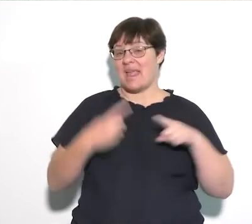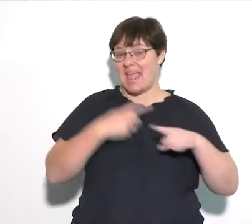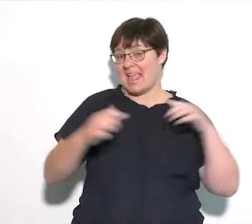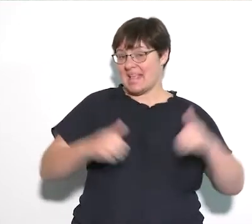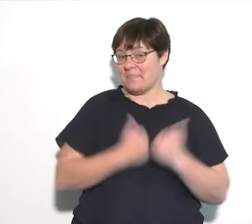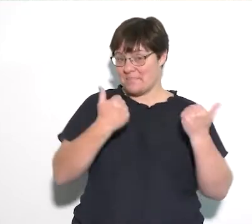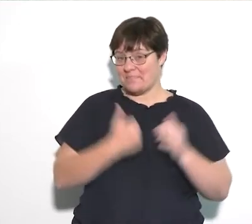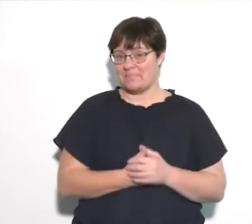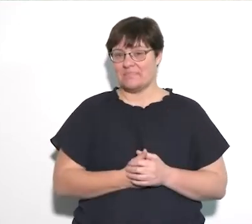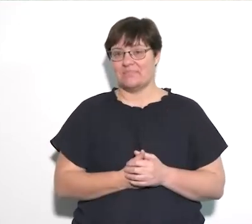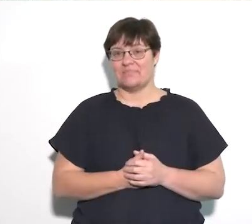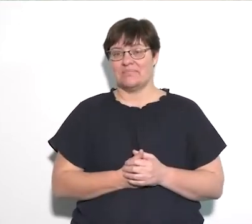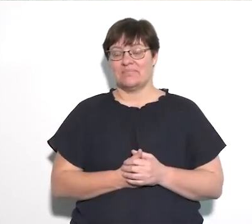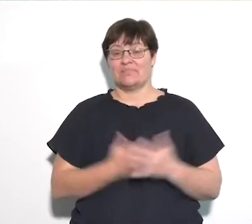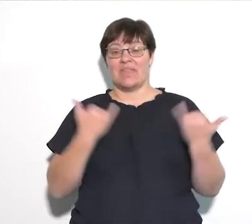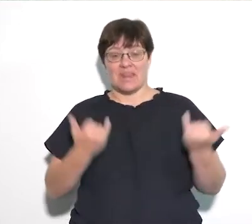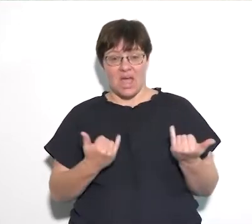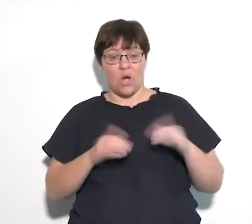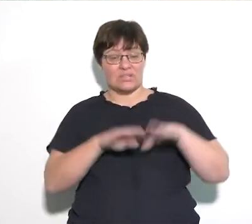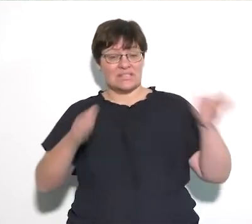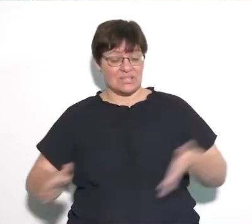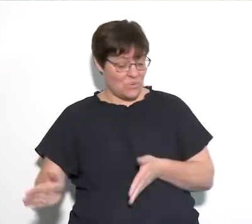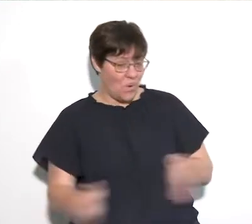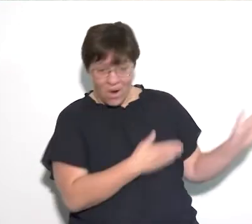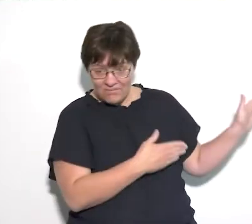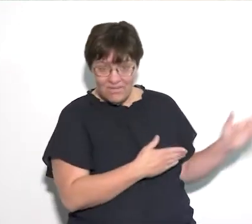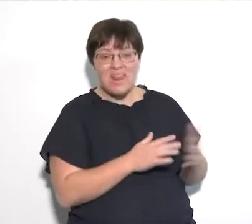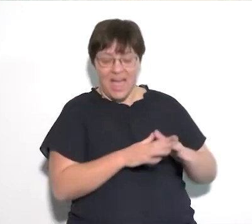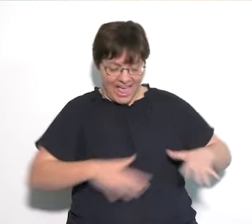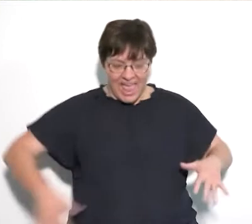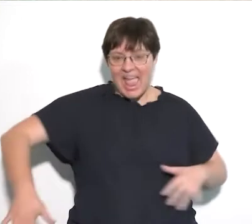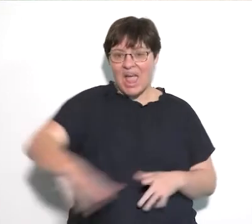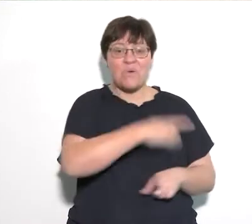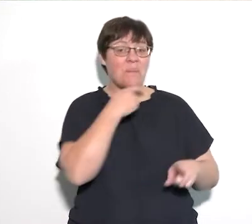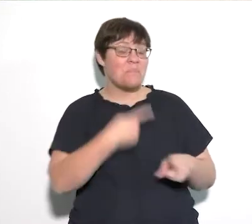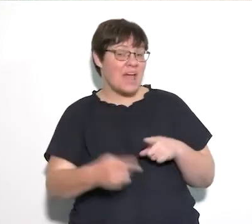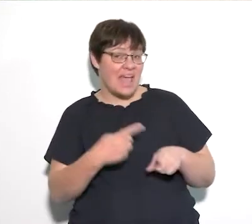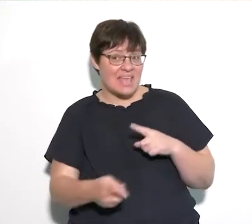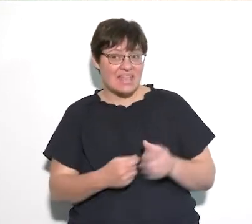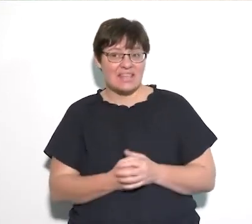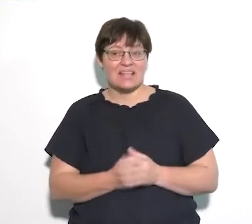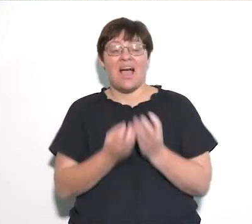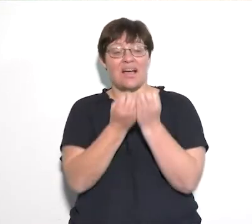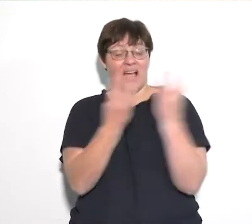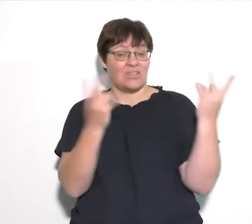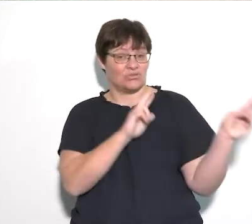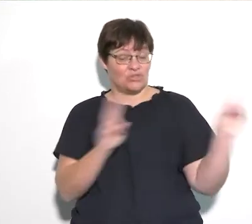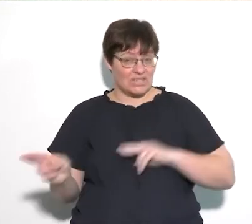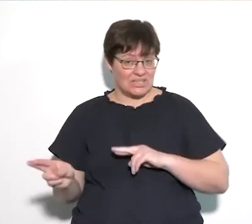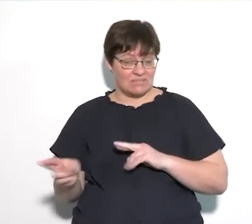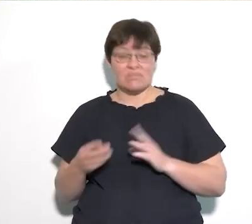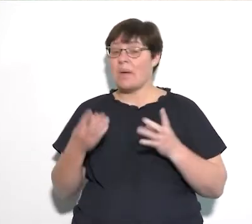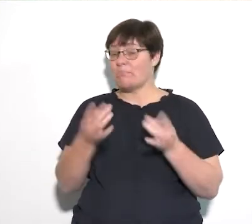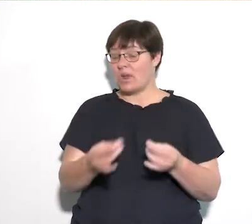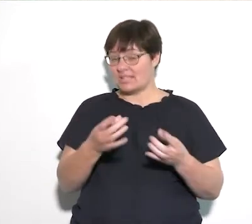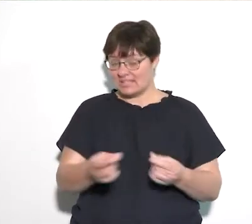game. Now that the desk has been moved and we have a nice big area to play in, get your cards ready. You need some